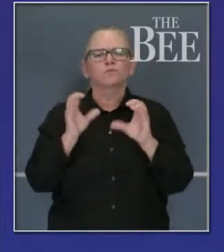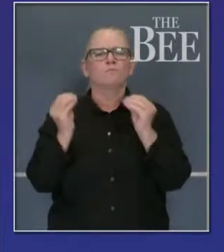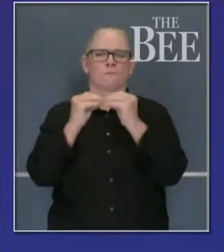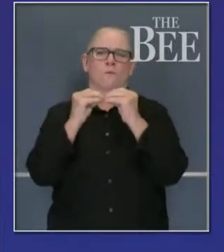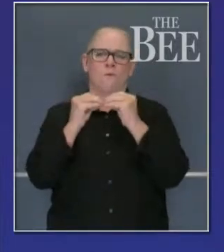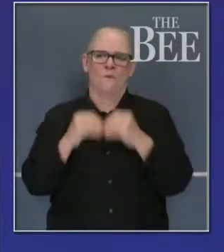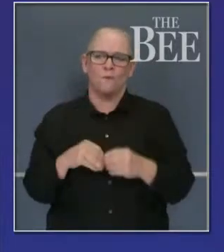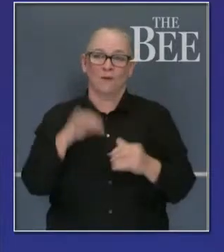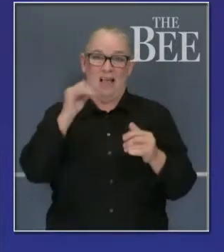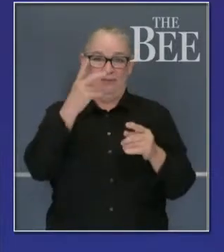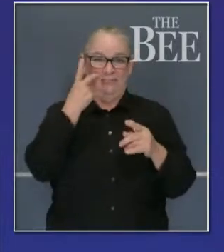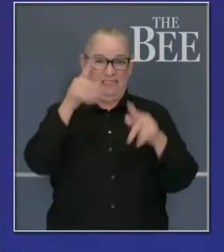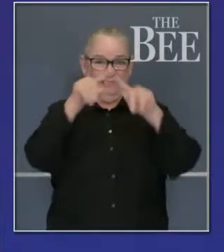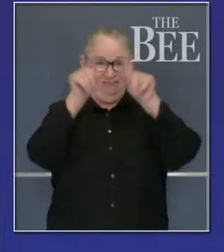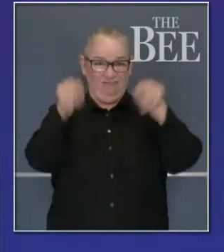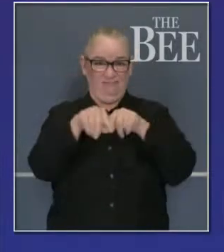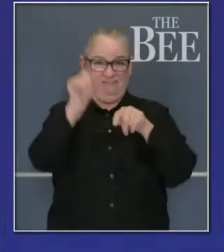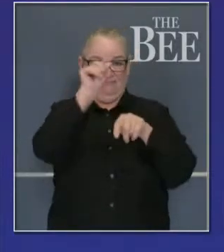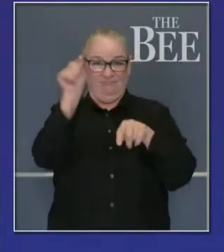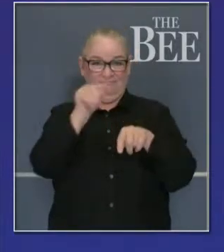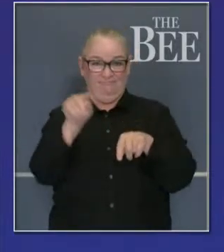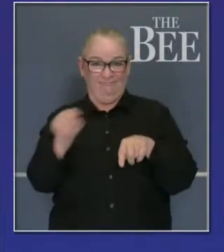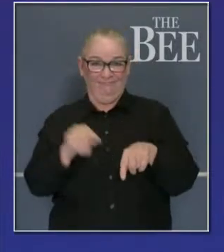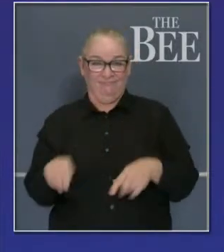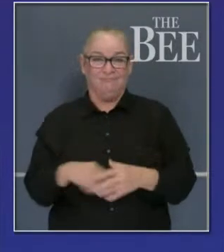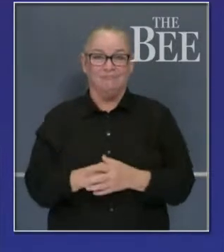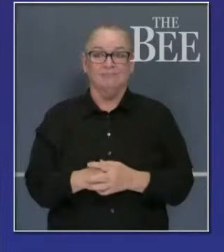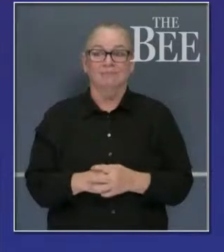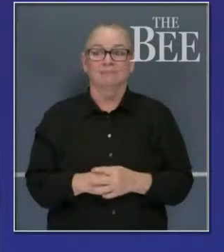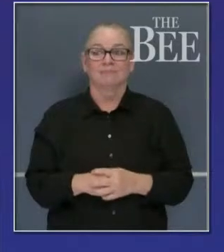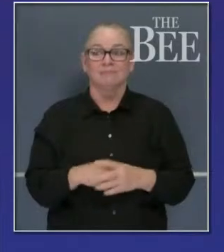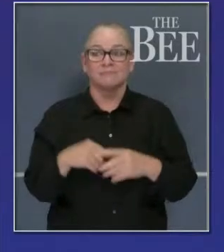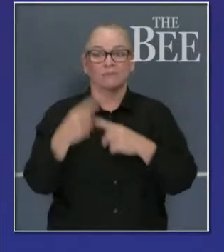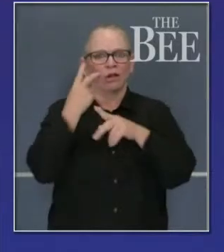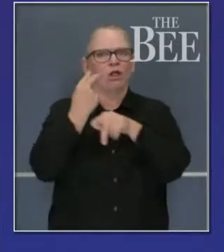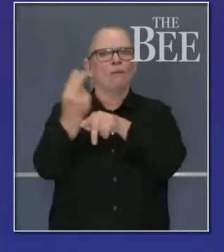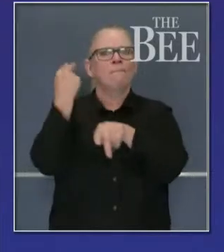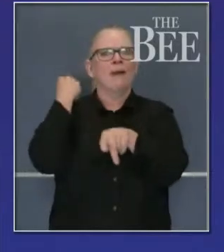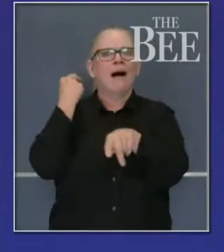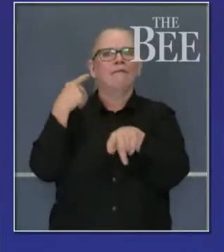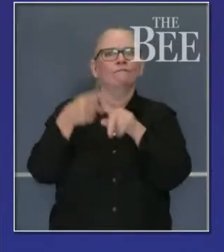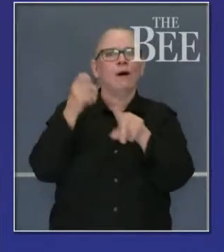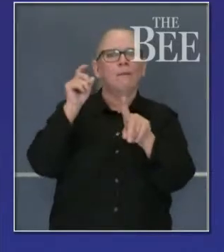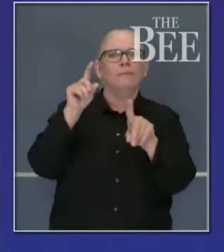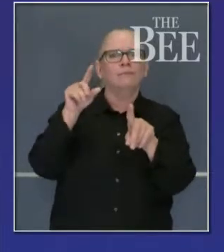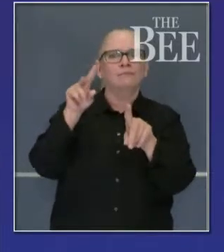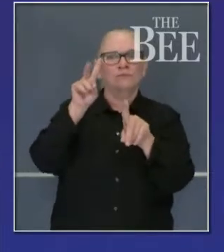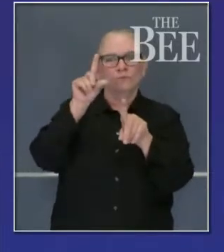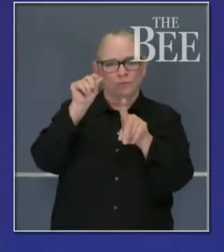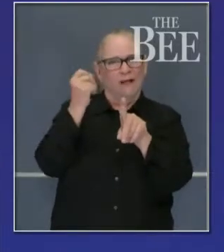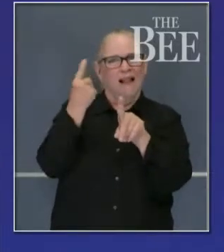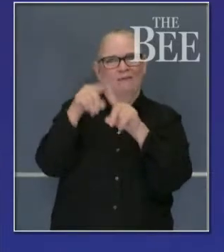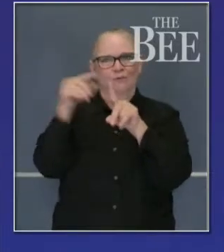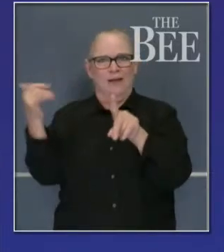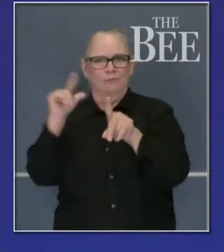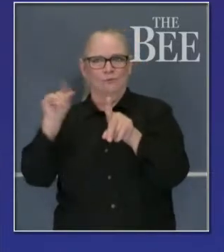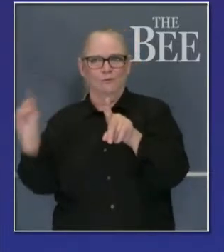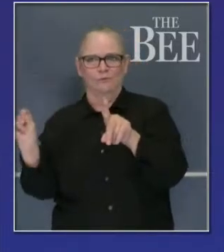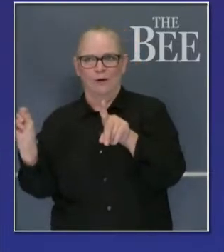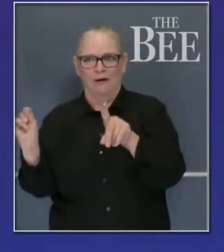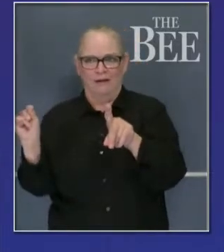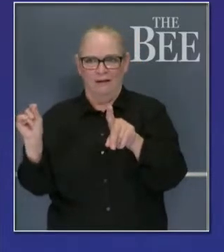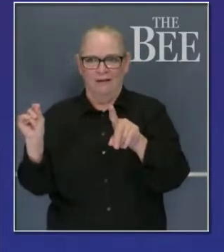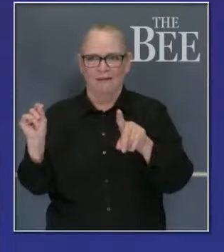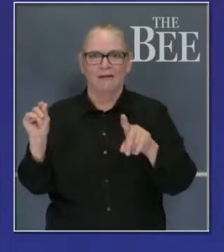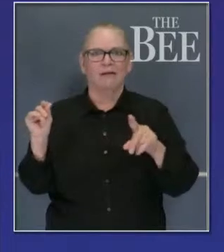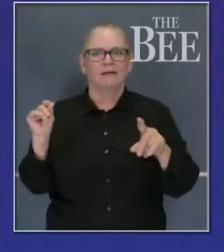this chart the challenge that we have in front of us. Here's a chart just looking back over the last 9 years here in the state of California.